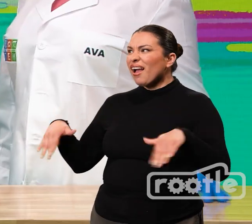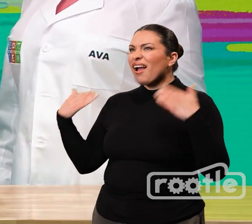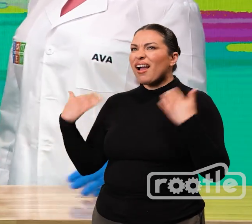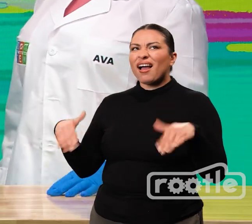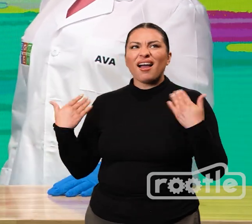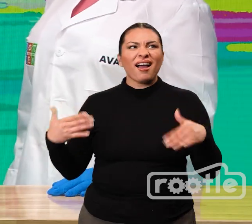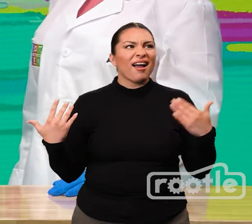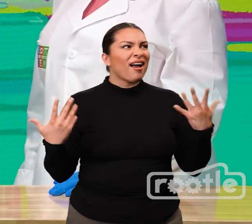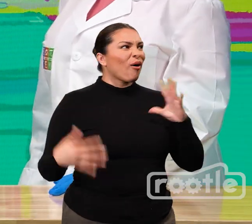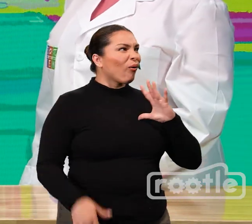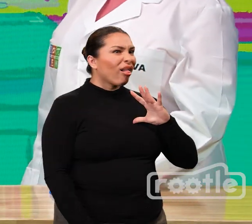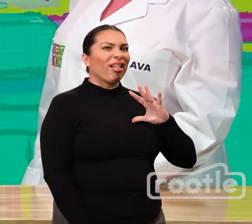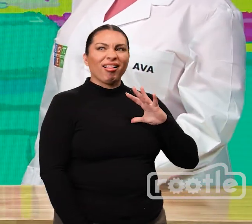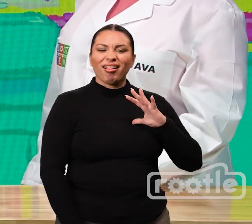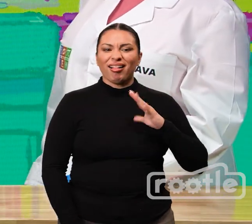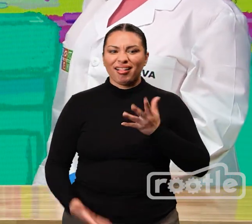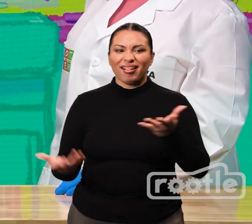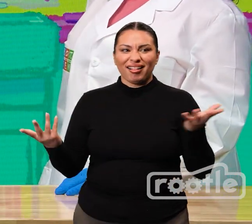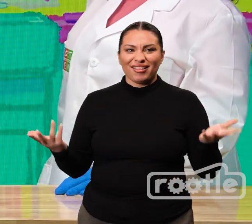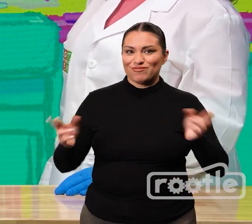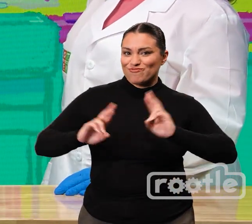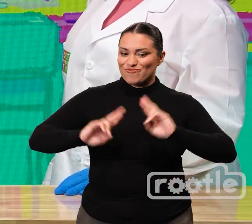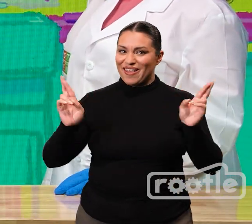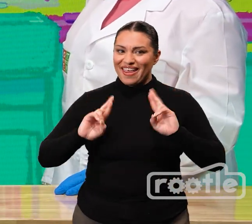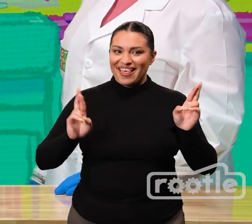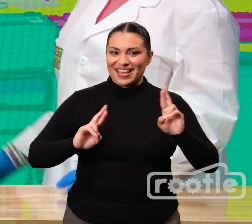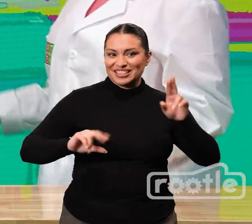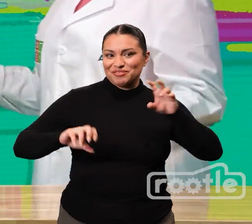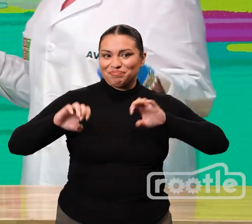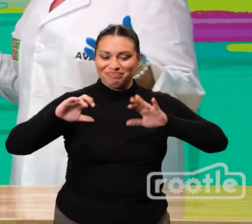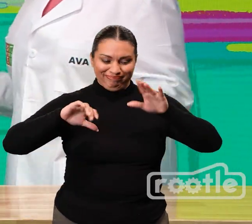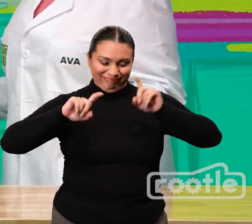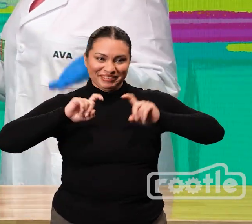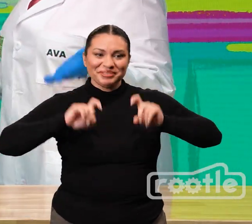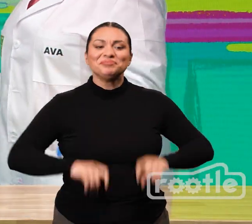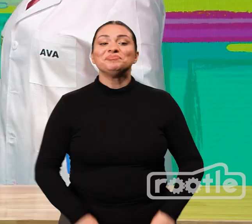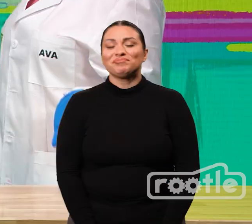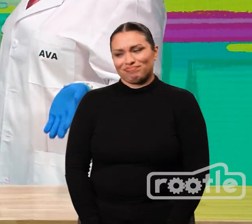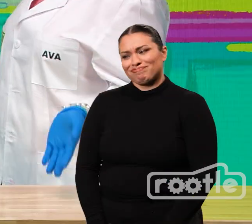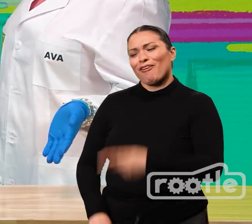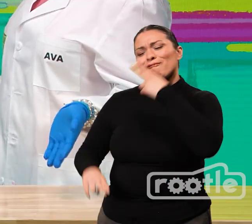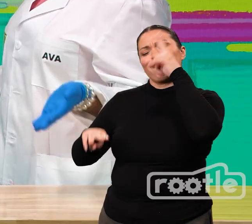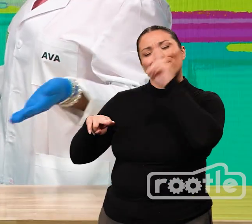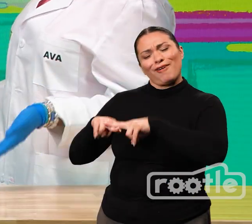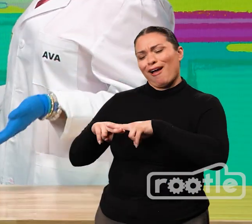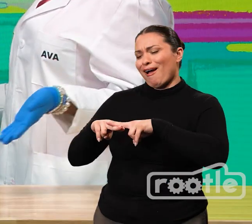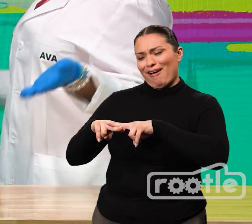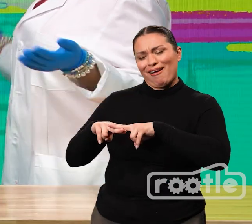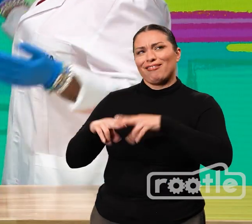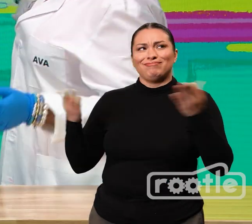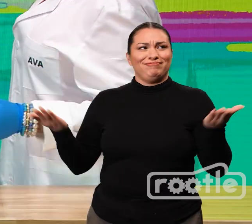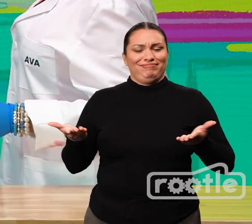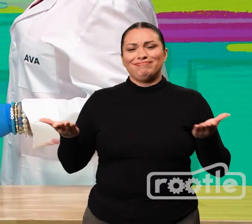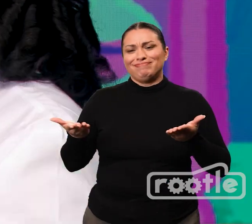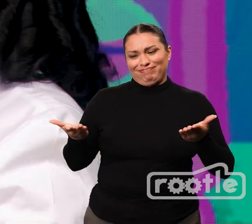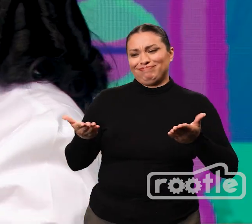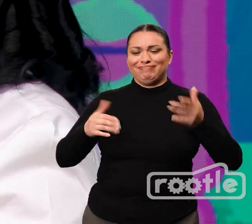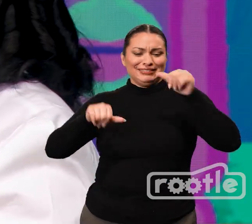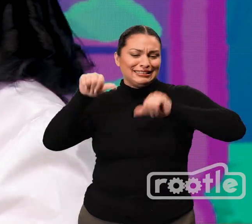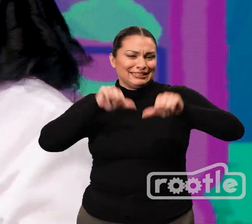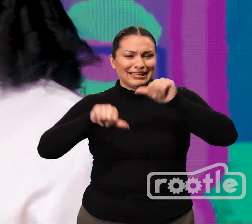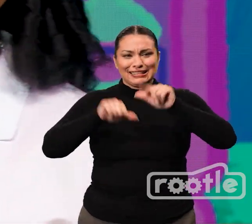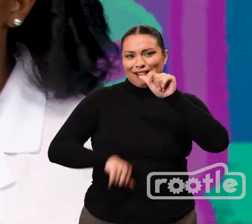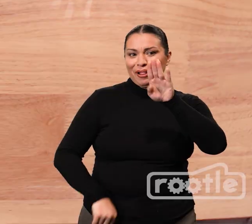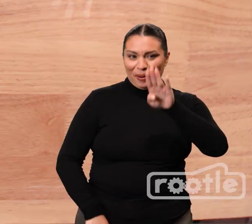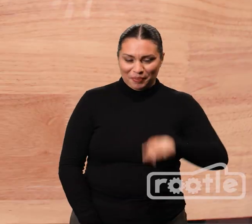Wow, it looks so cool in here. I feel ready to experiment now. It's always time to experiment in the mini Fab Science Lab. We're